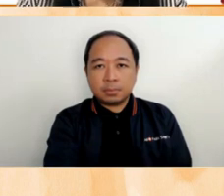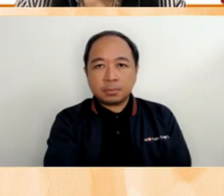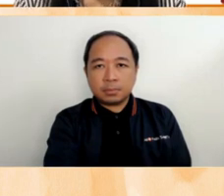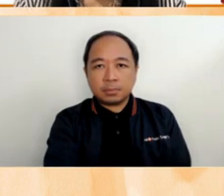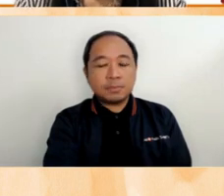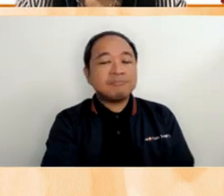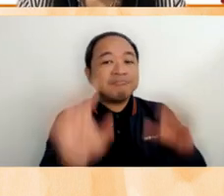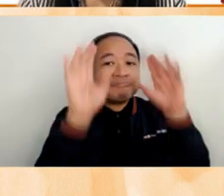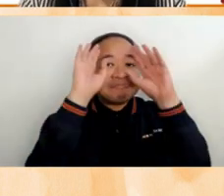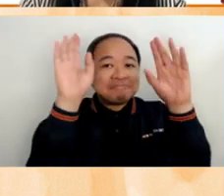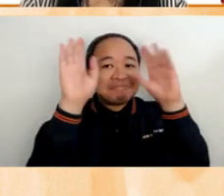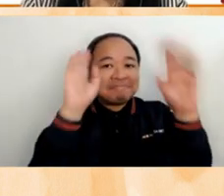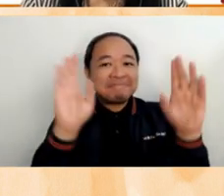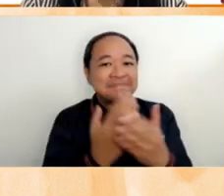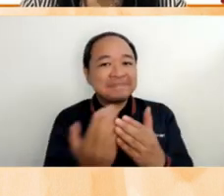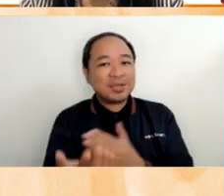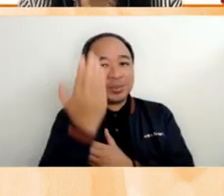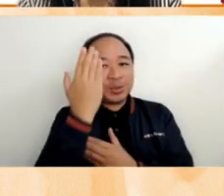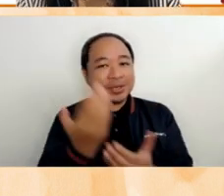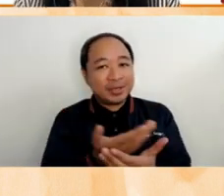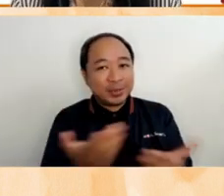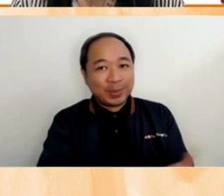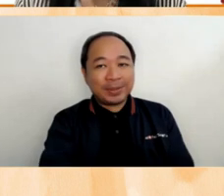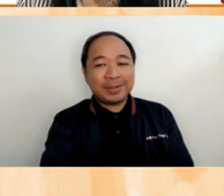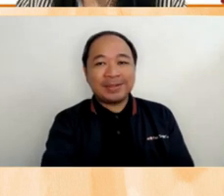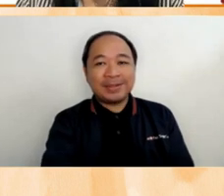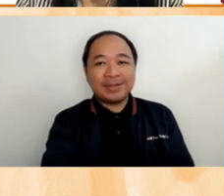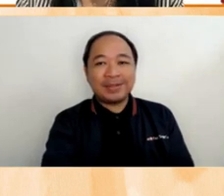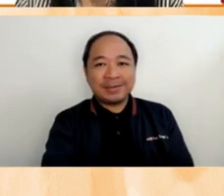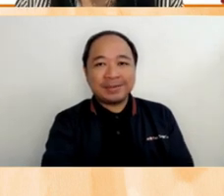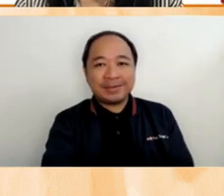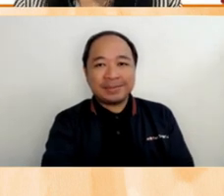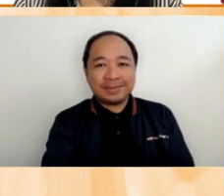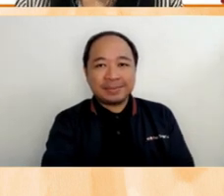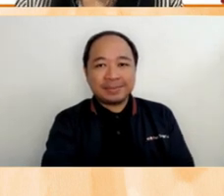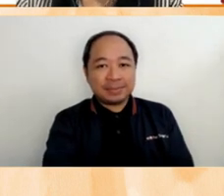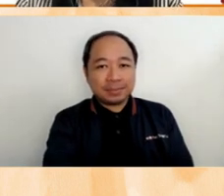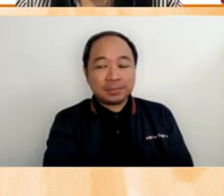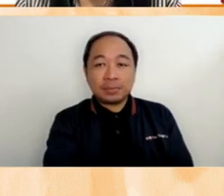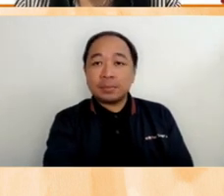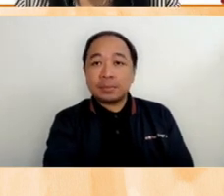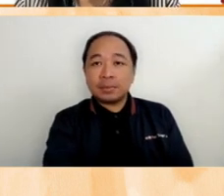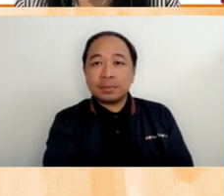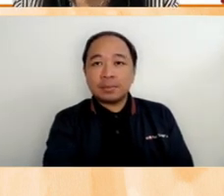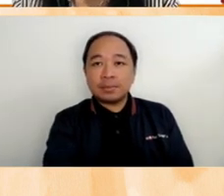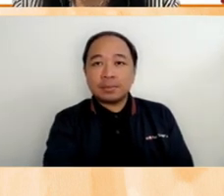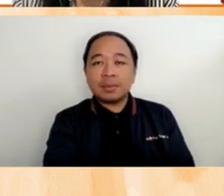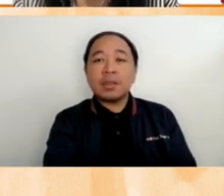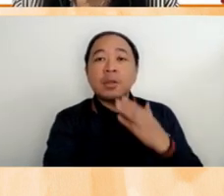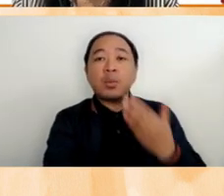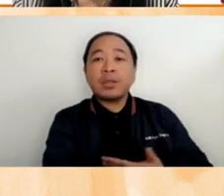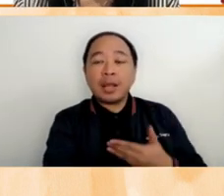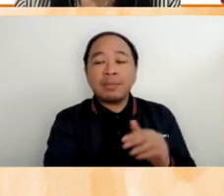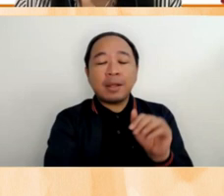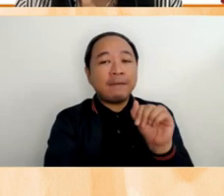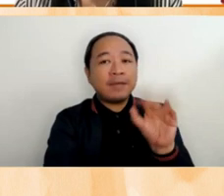Hello everyone, magandang umaga po sa inyong lahat. Um, Welcome to the 15th Ako Para sa Bata.